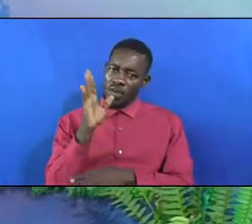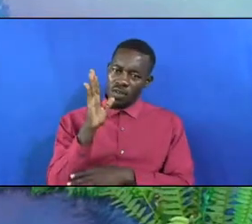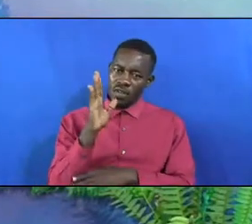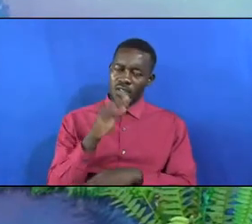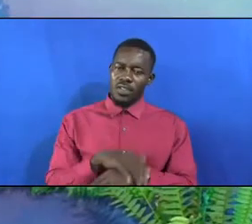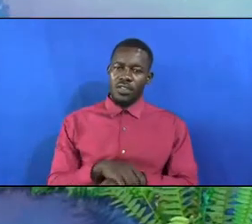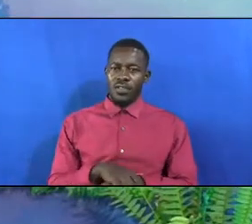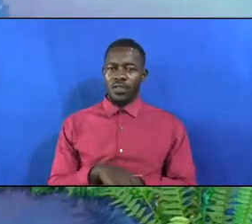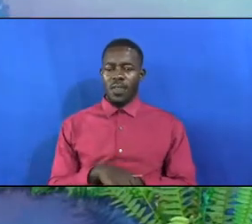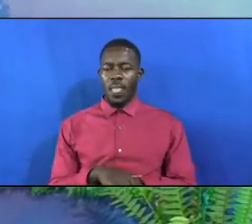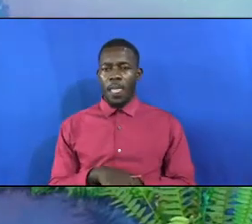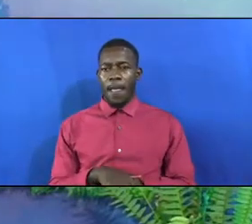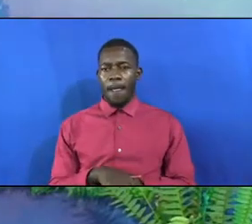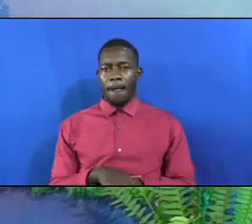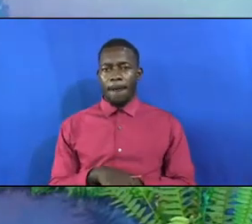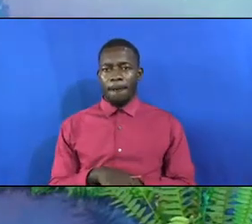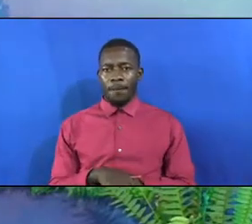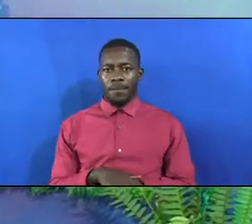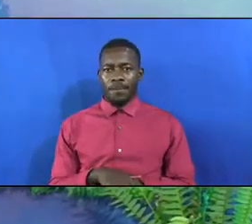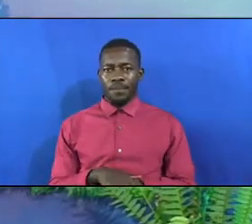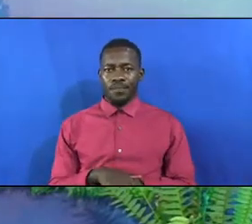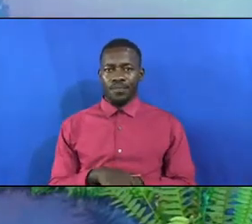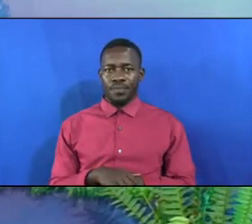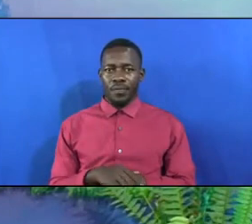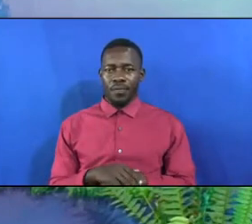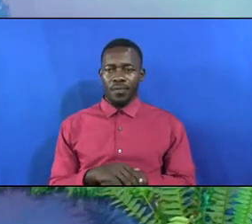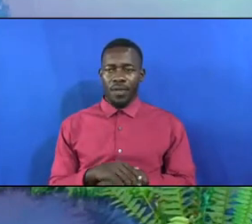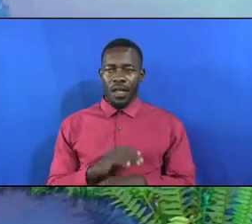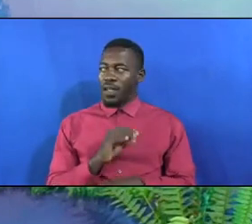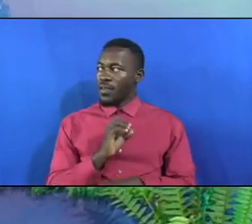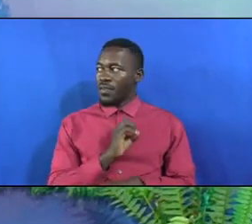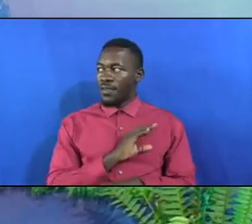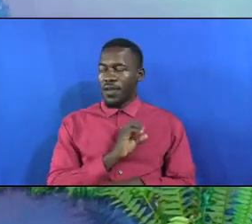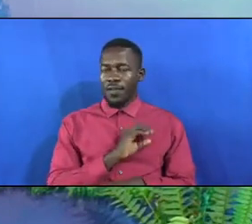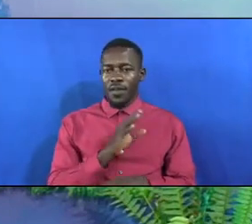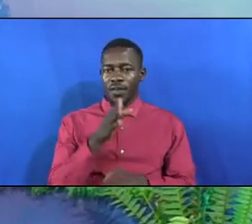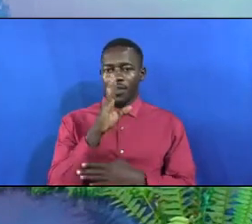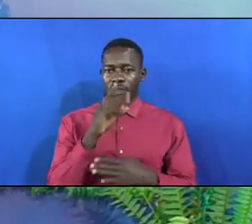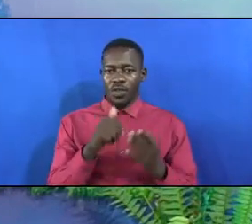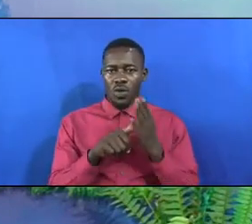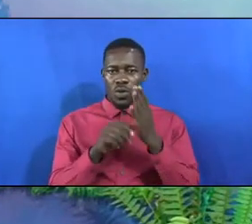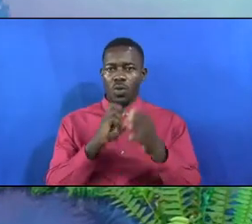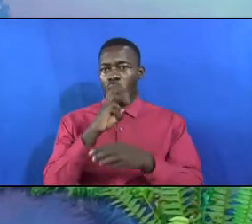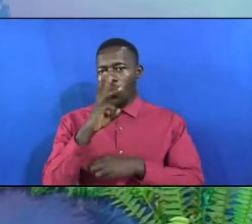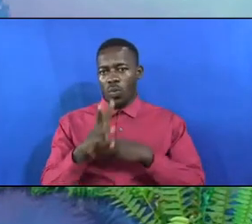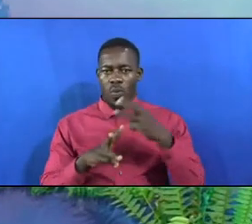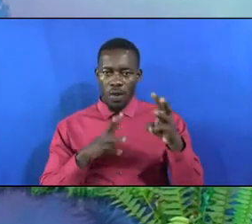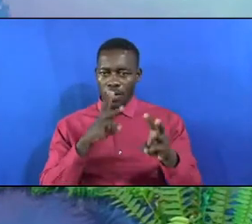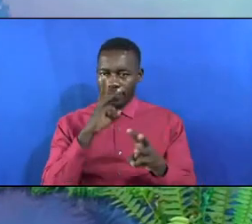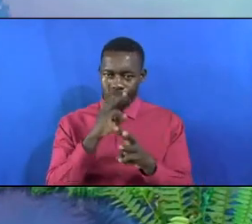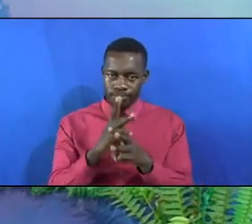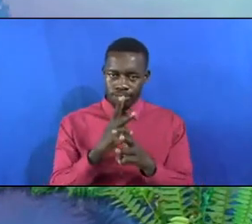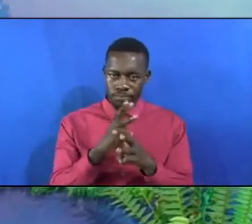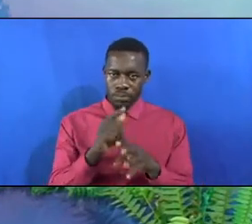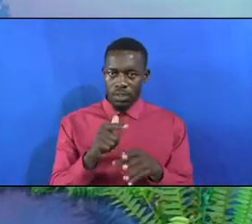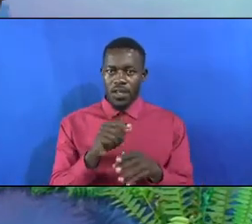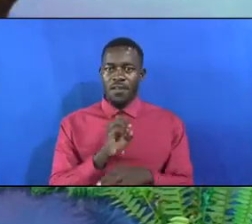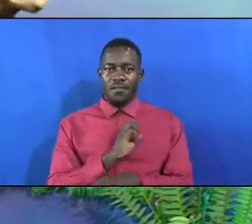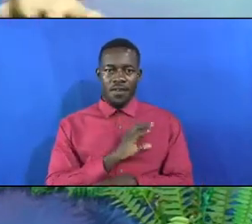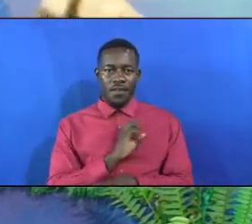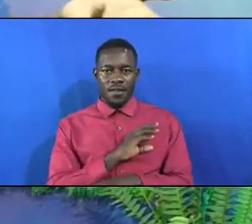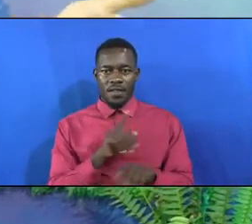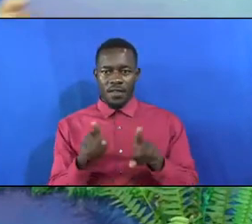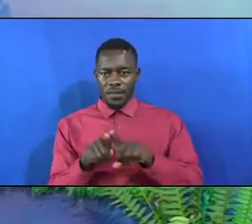they showed their fear of God to the world. They feared the Lord, and